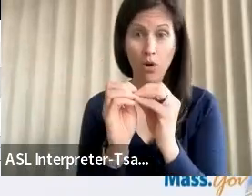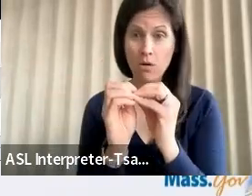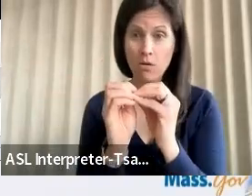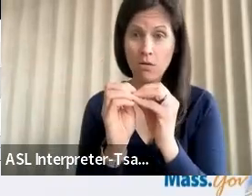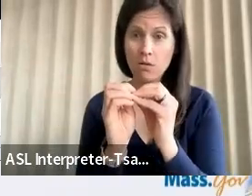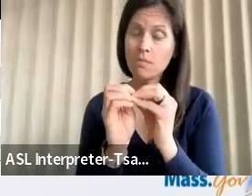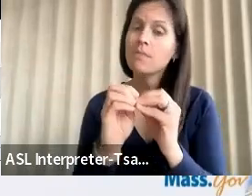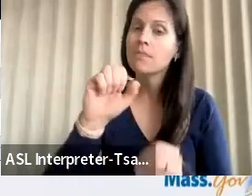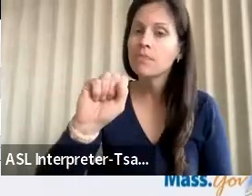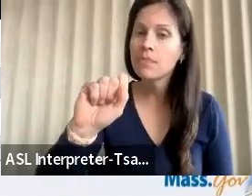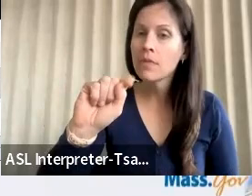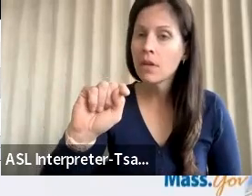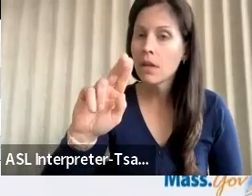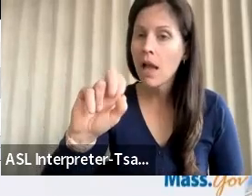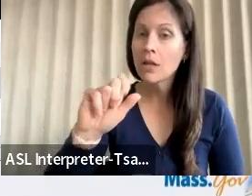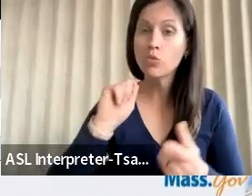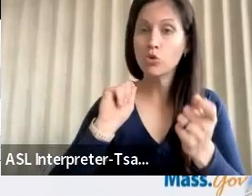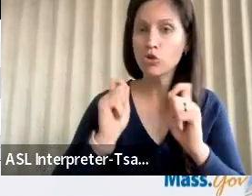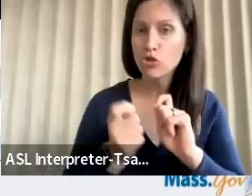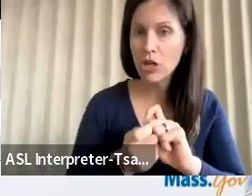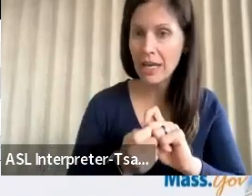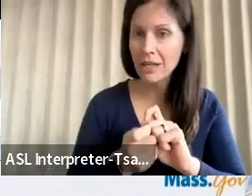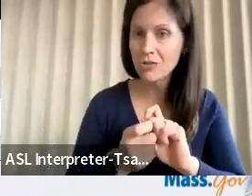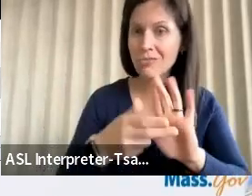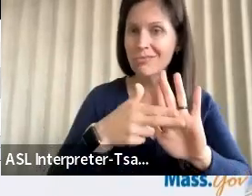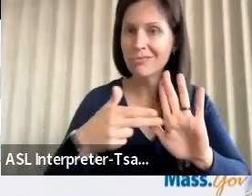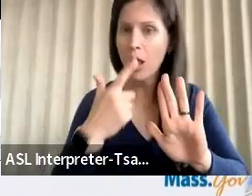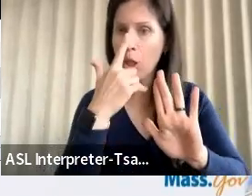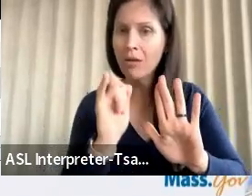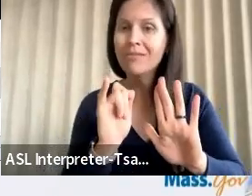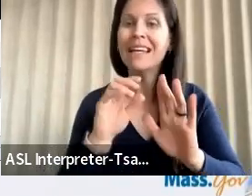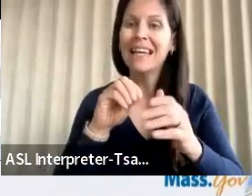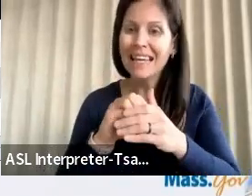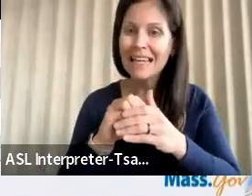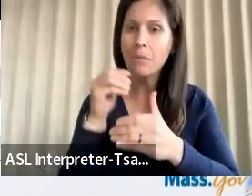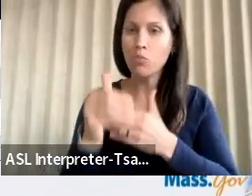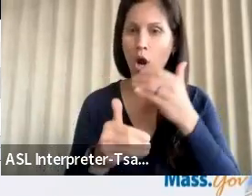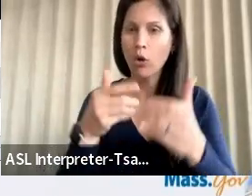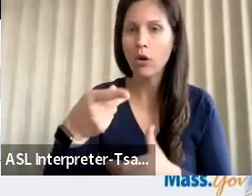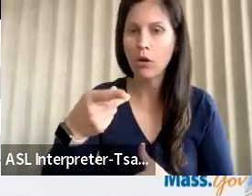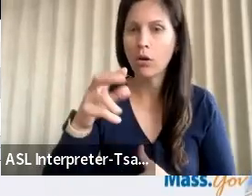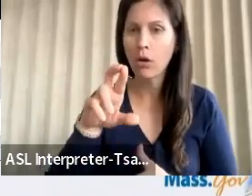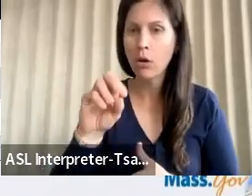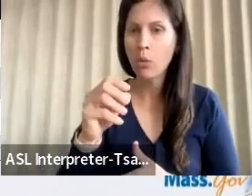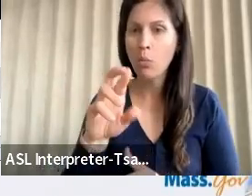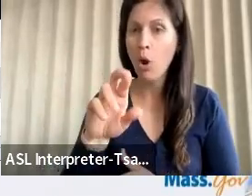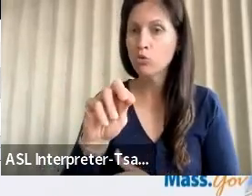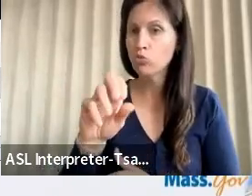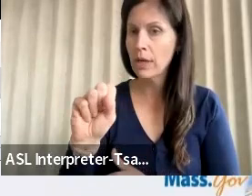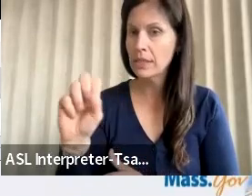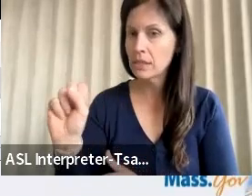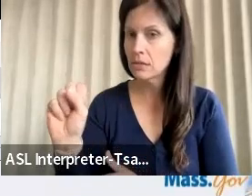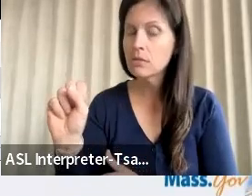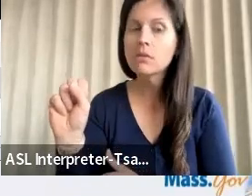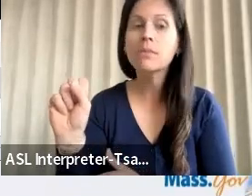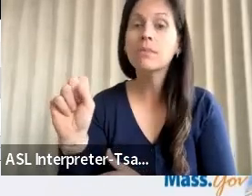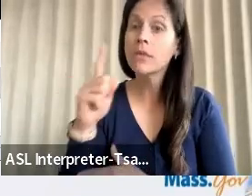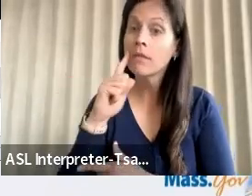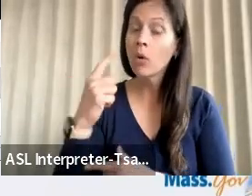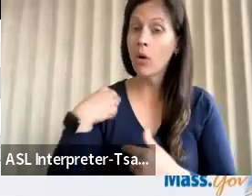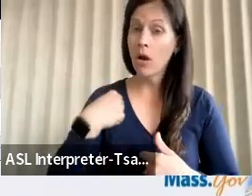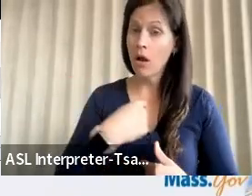status would change to in progress. For our case, we will say the review